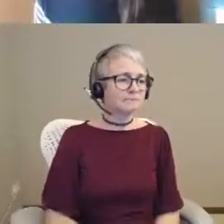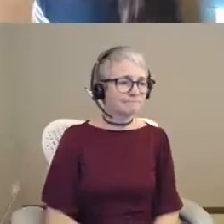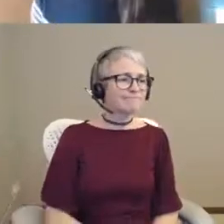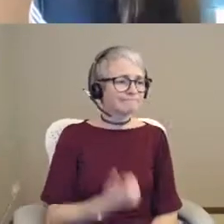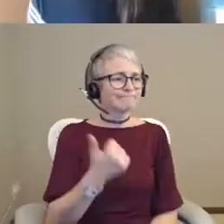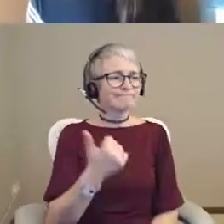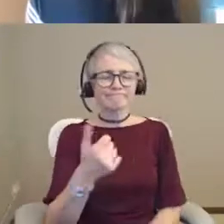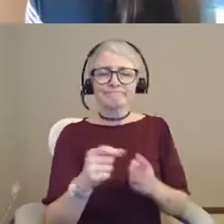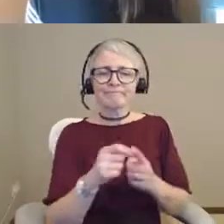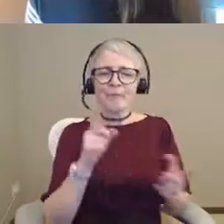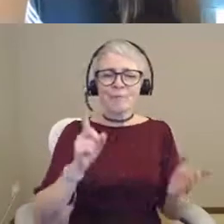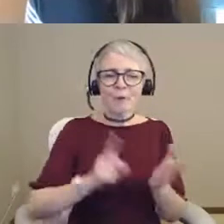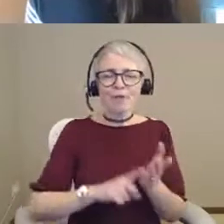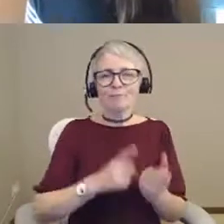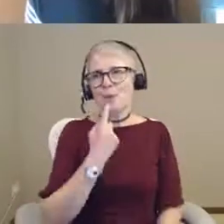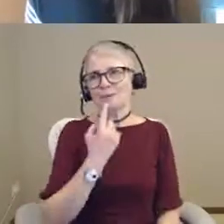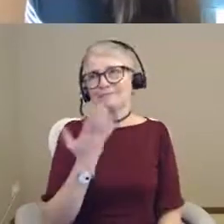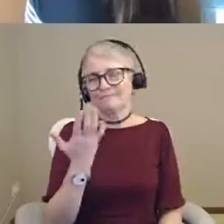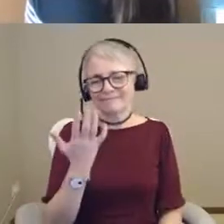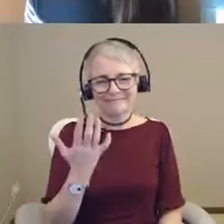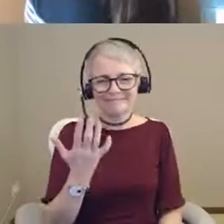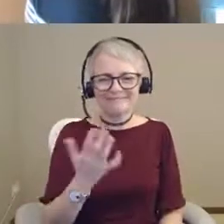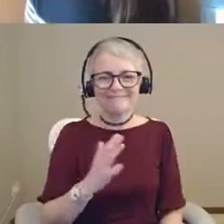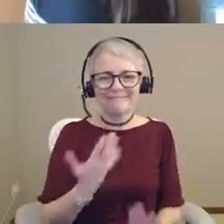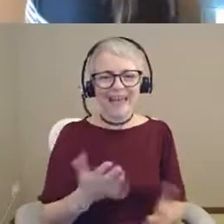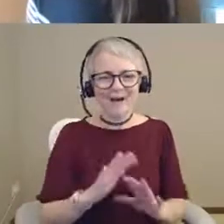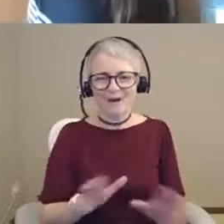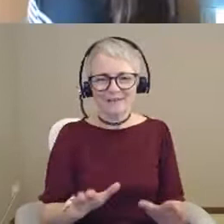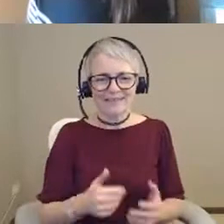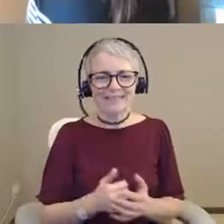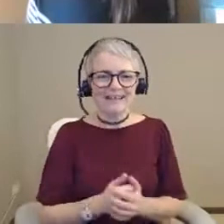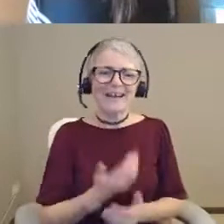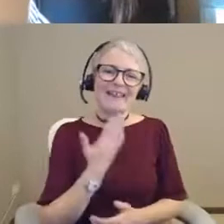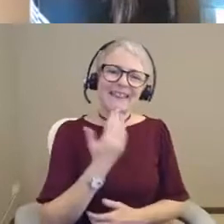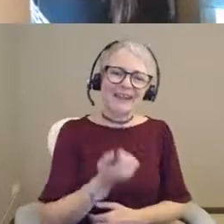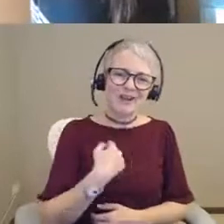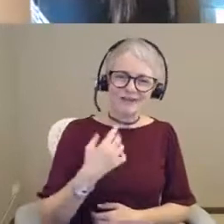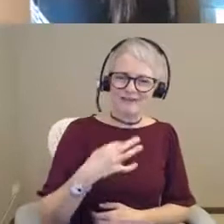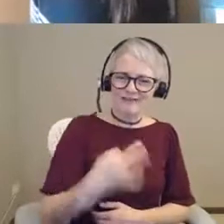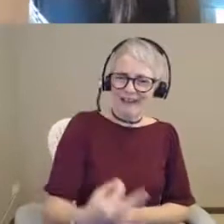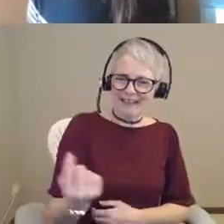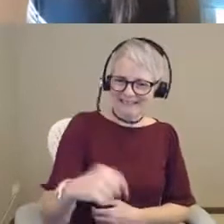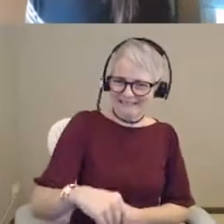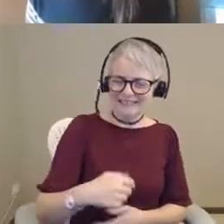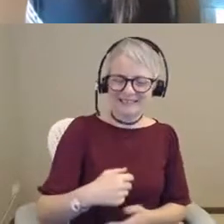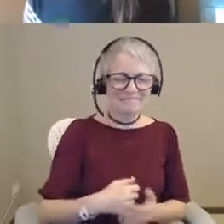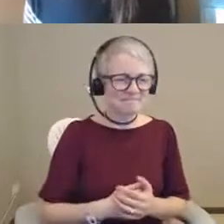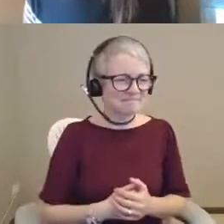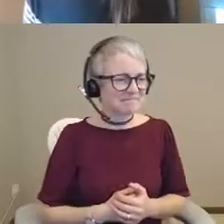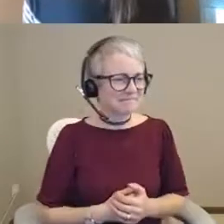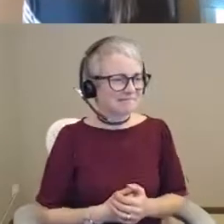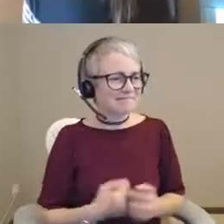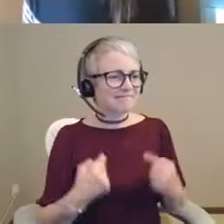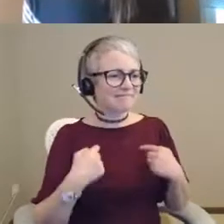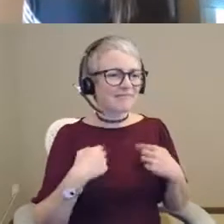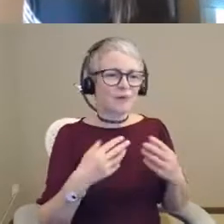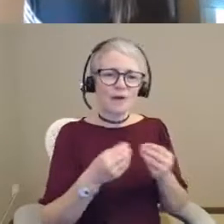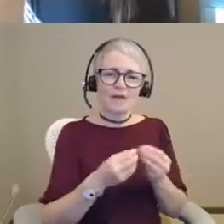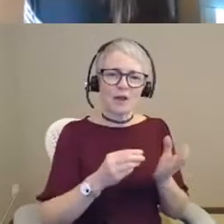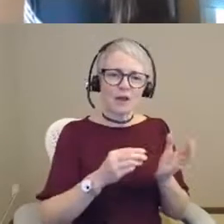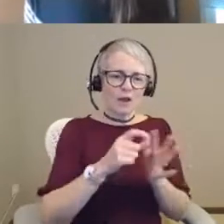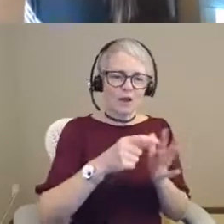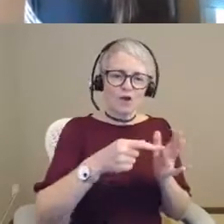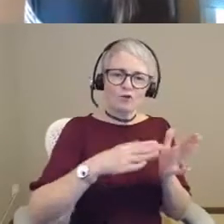I'm Paul and I was muted, but now I'm no longer muted. Thank you so much for having me. I'm with dominKnow.